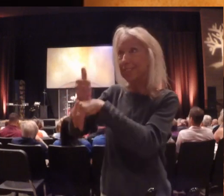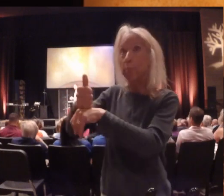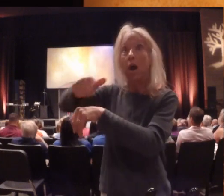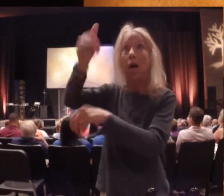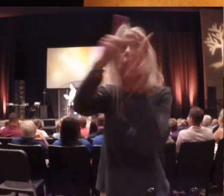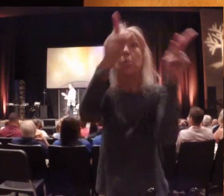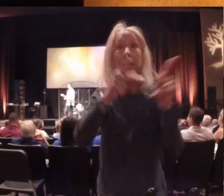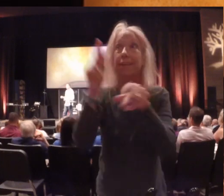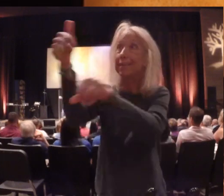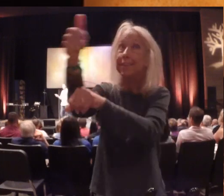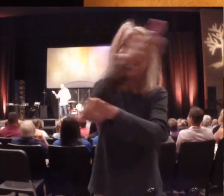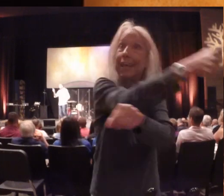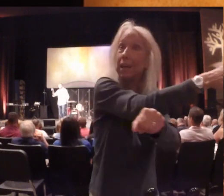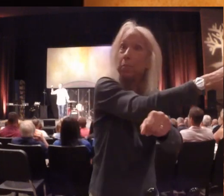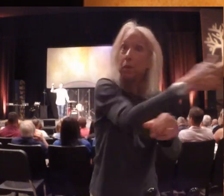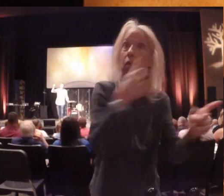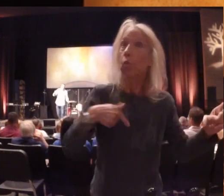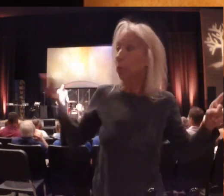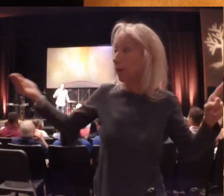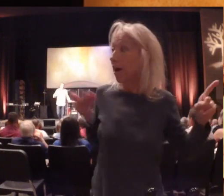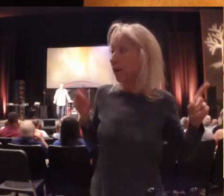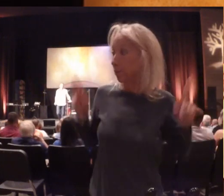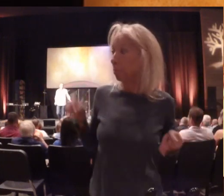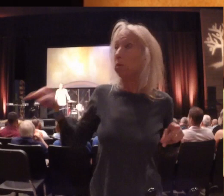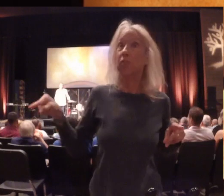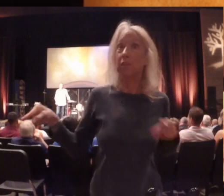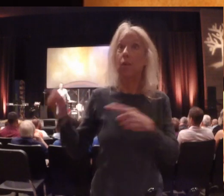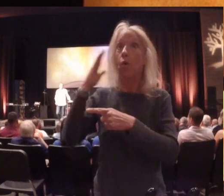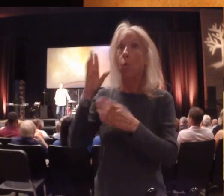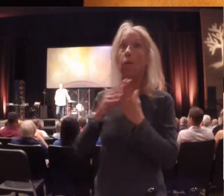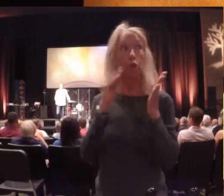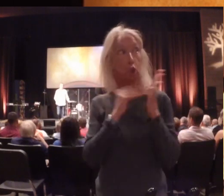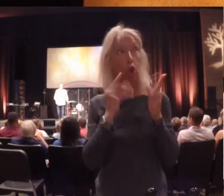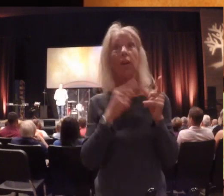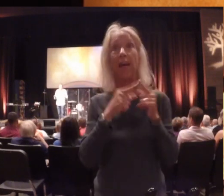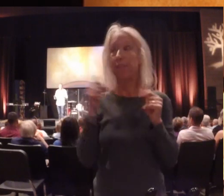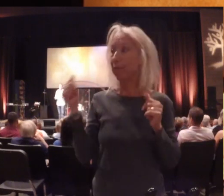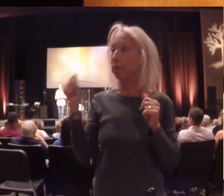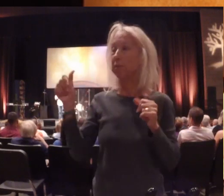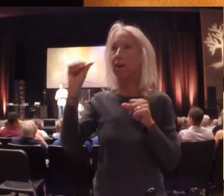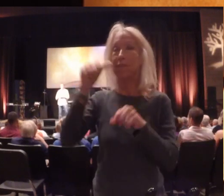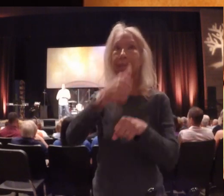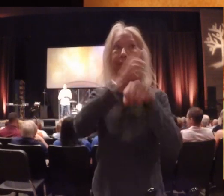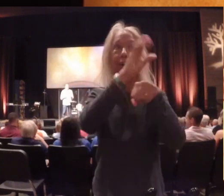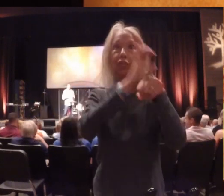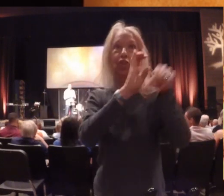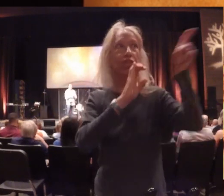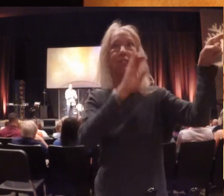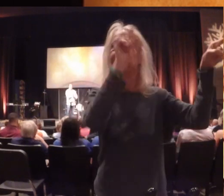multiplying disciple-making churches. Guess what? We hired that person this week. This week, they're becoming on our staff.